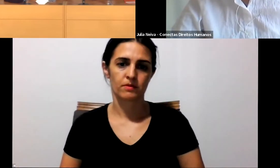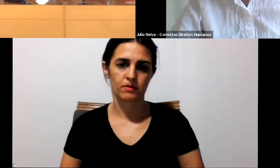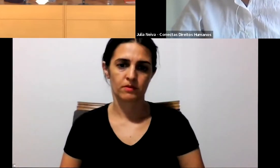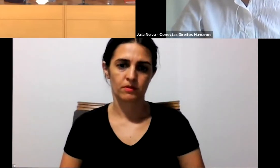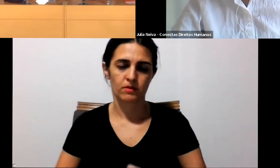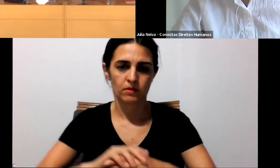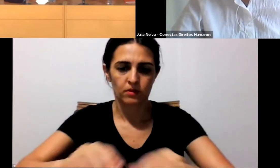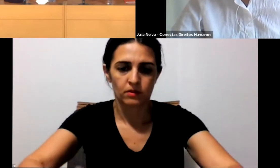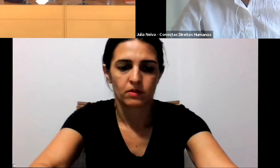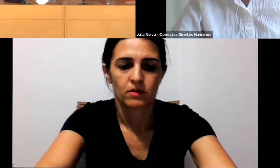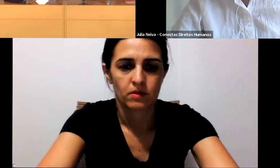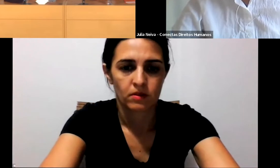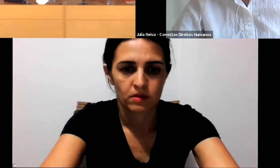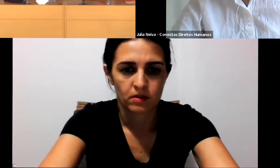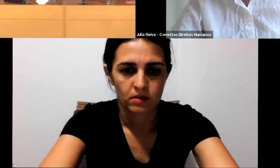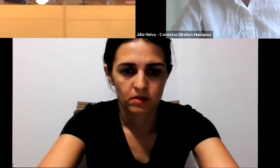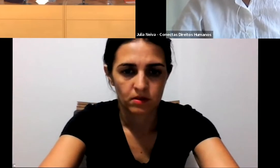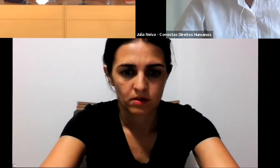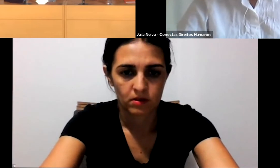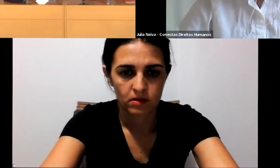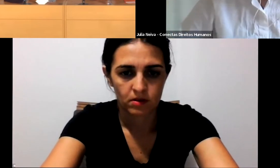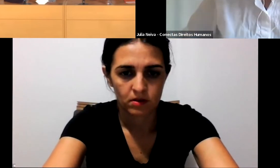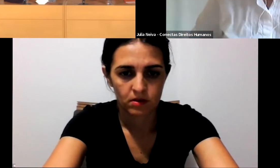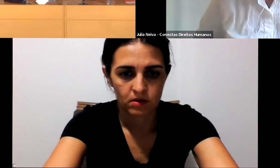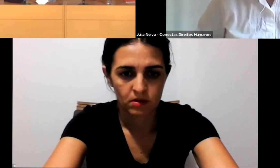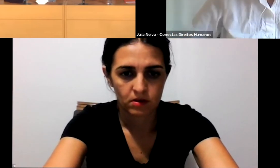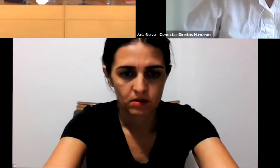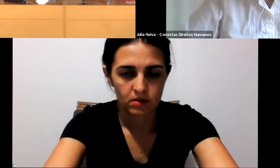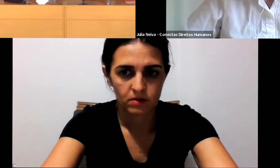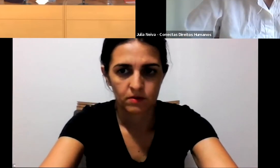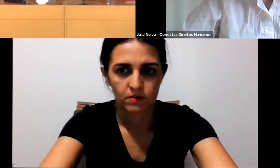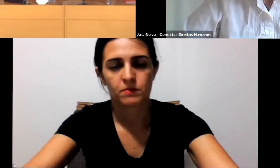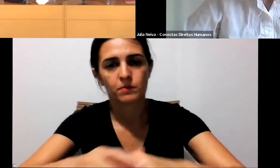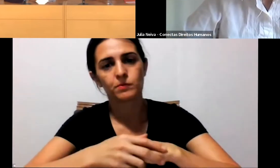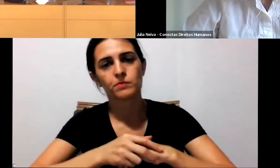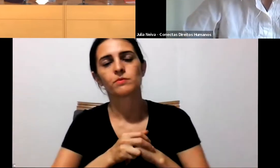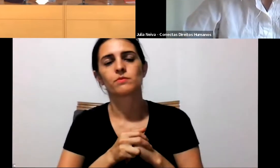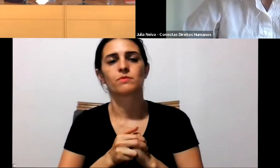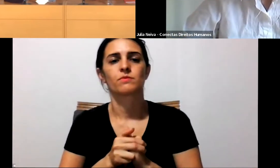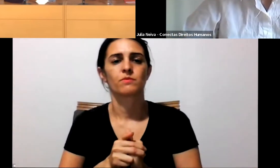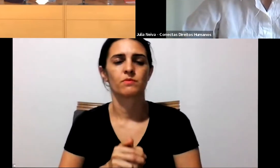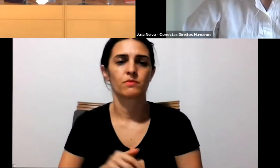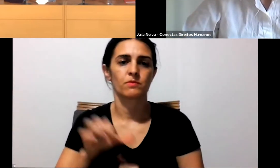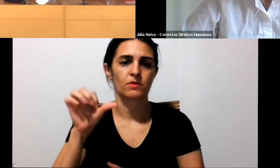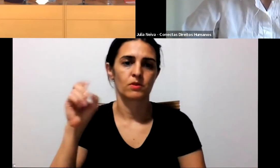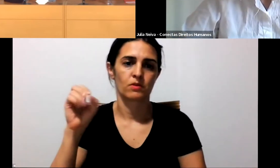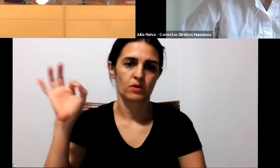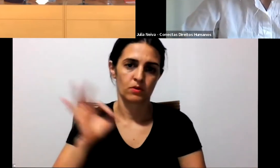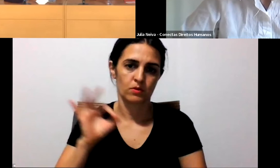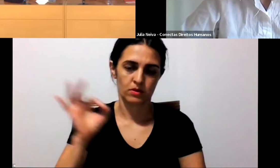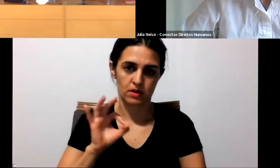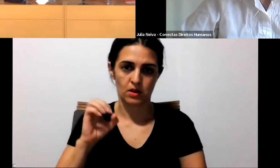minor changes in legislation that would be necessary, but that would be acceptable. Then there